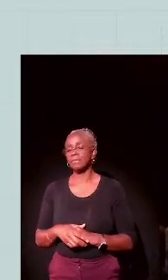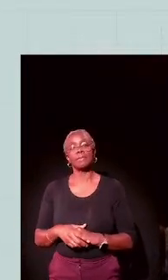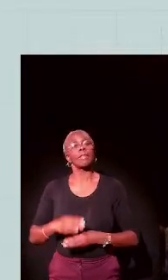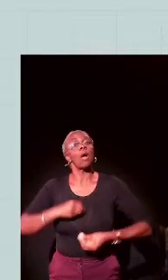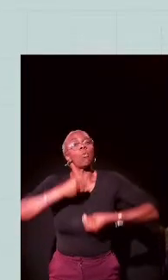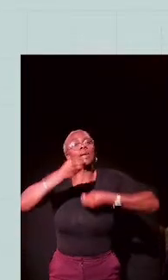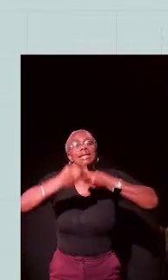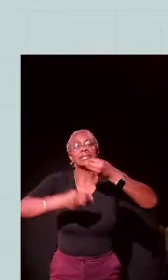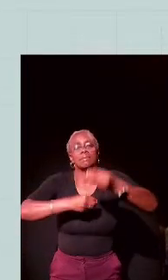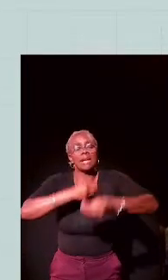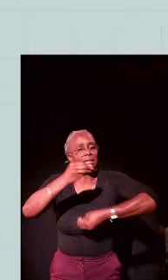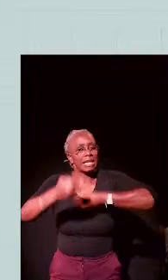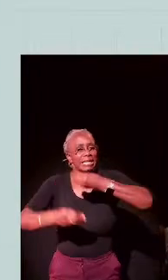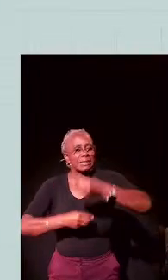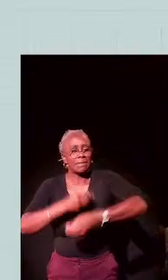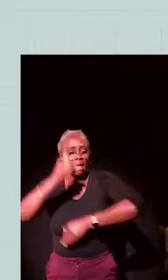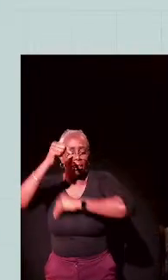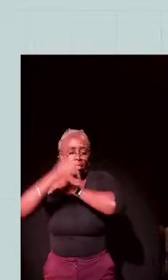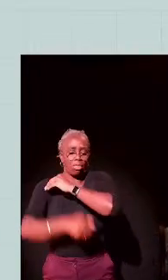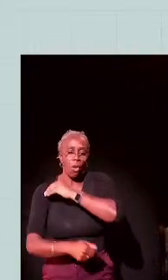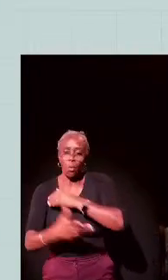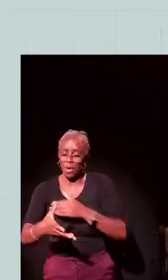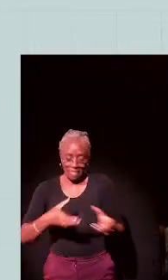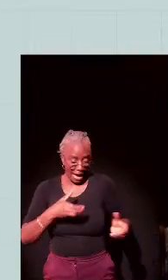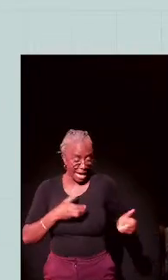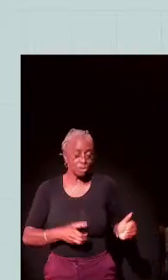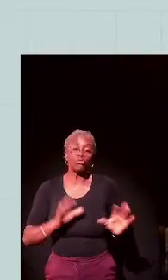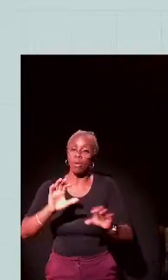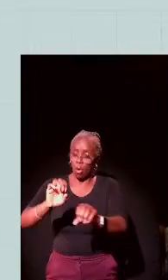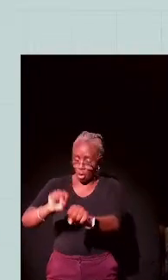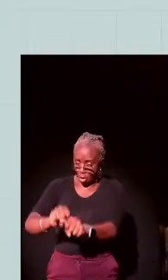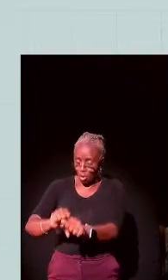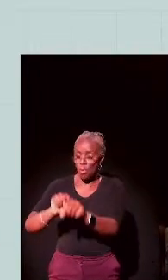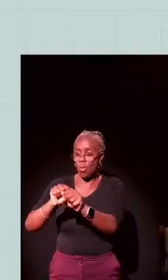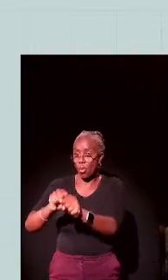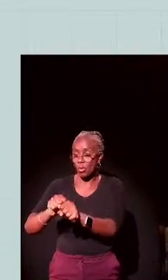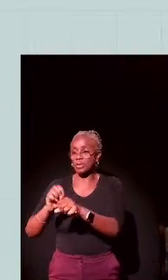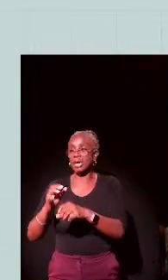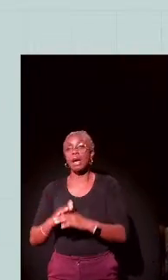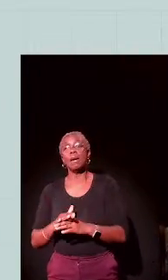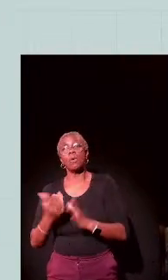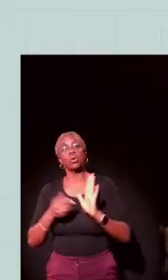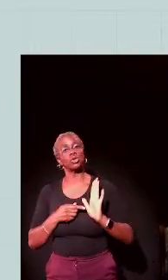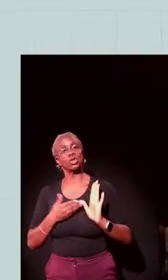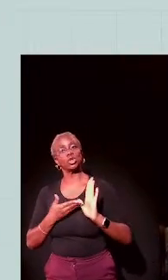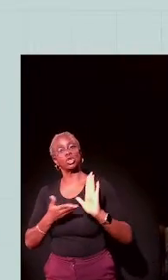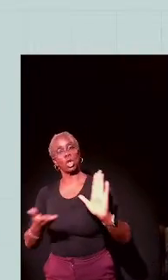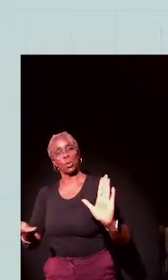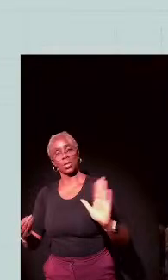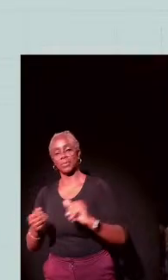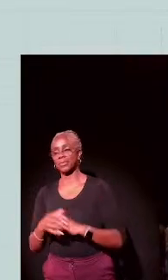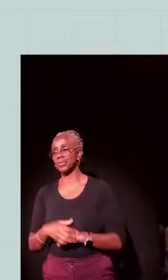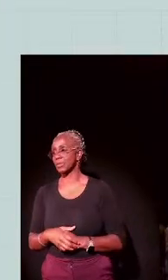bit more about what is going on with the instrument itself in a second, but maybe I'll just kind of do the demonstration first.